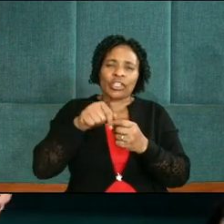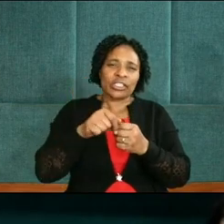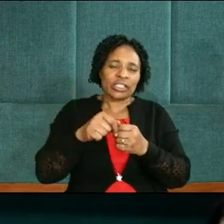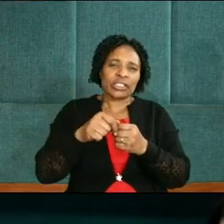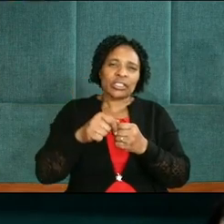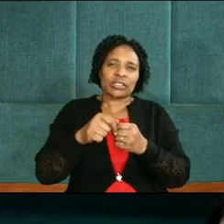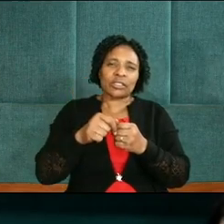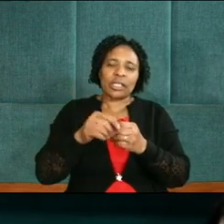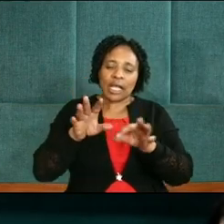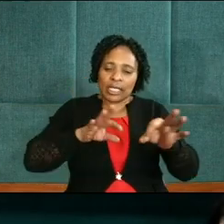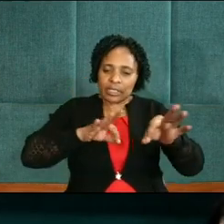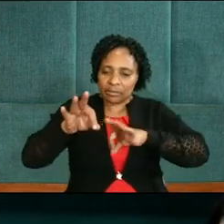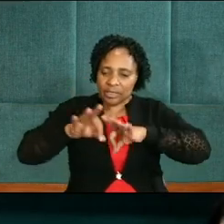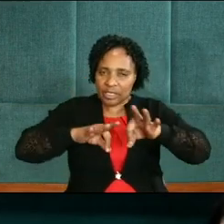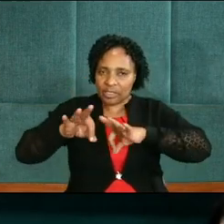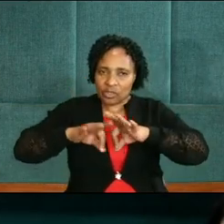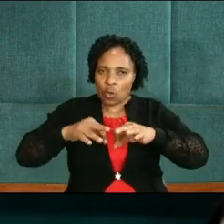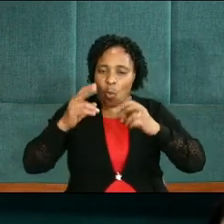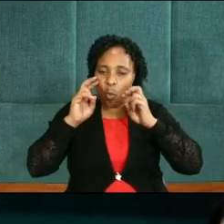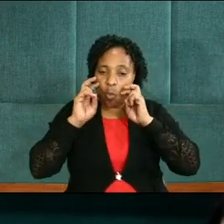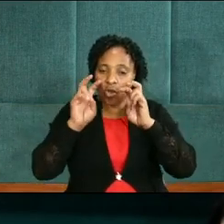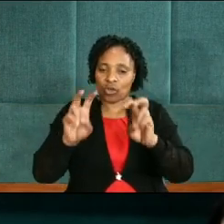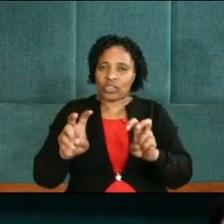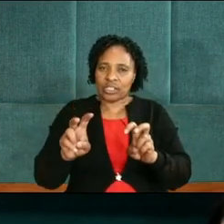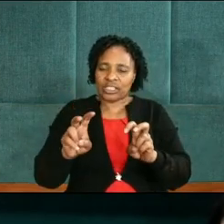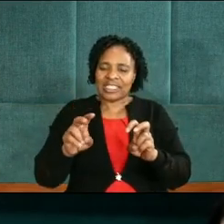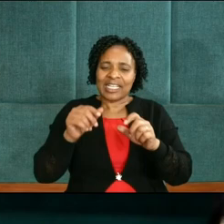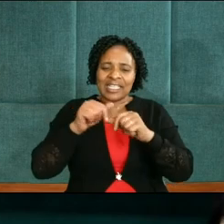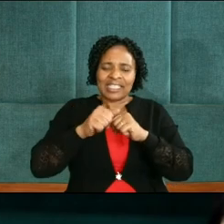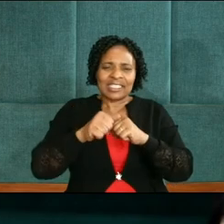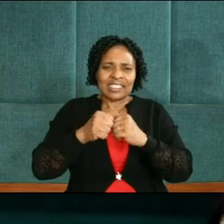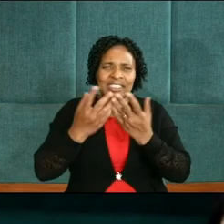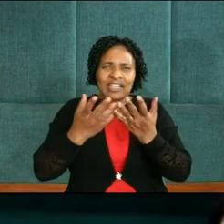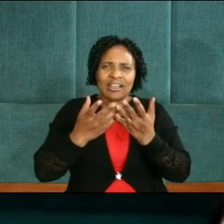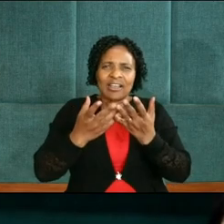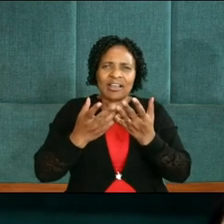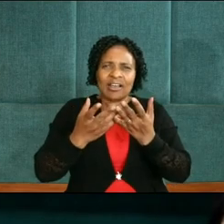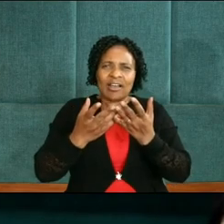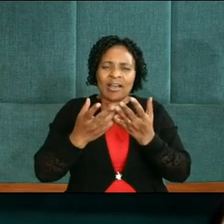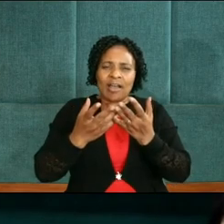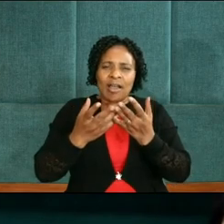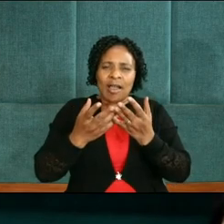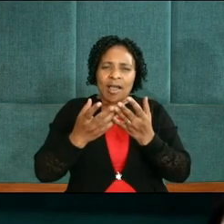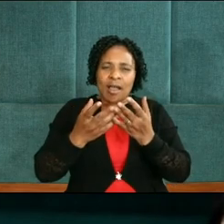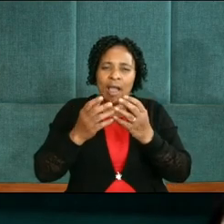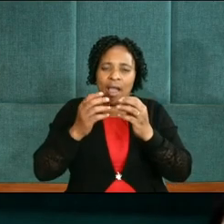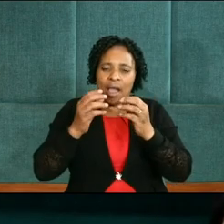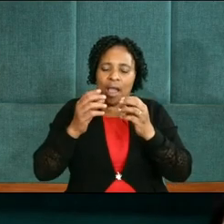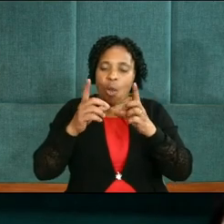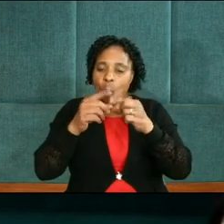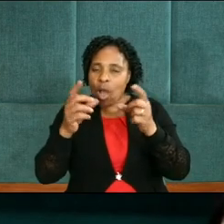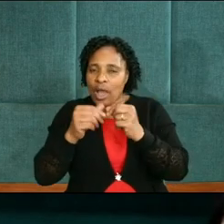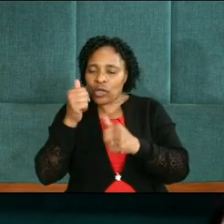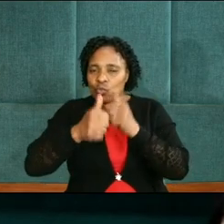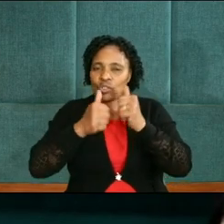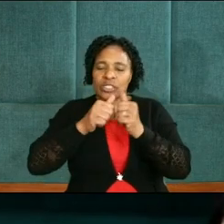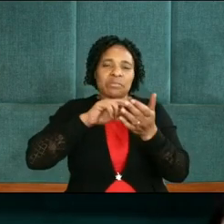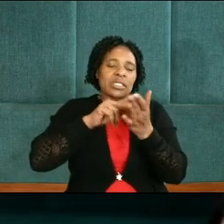it is, it's an accounting terminology, which